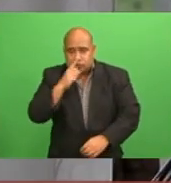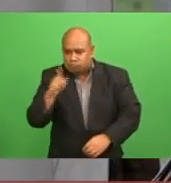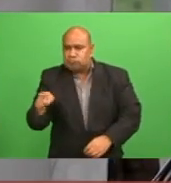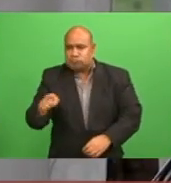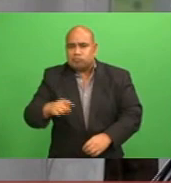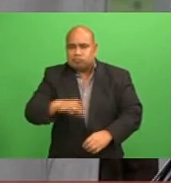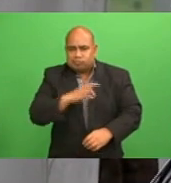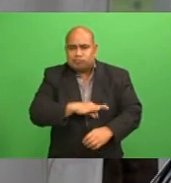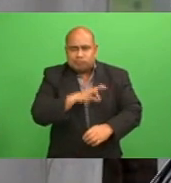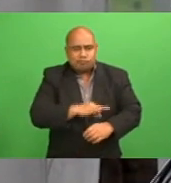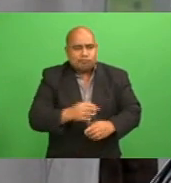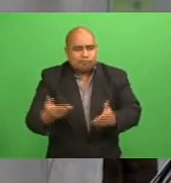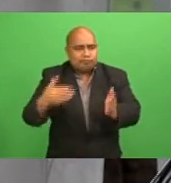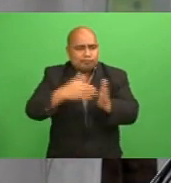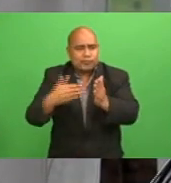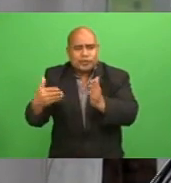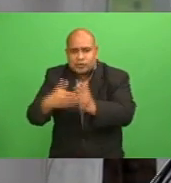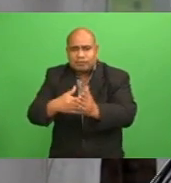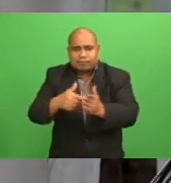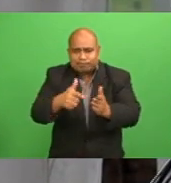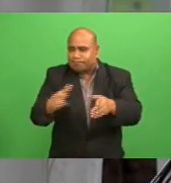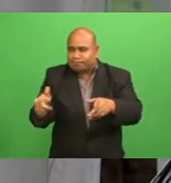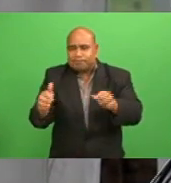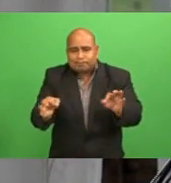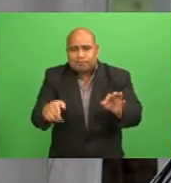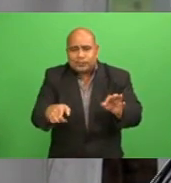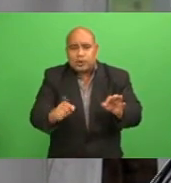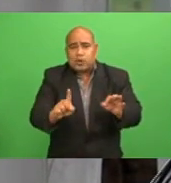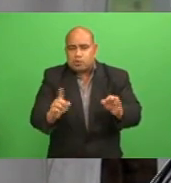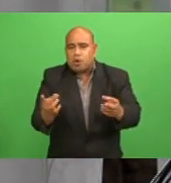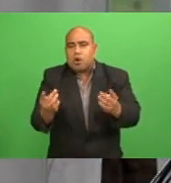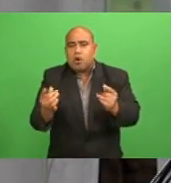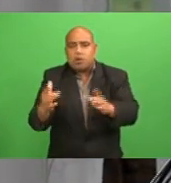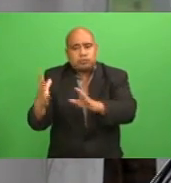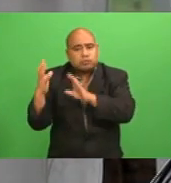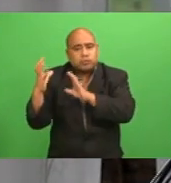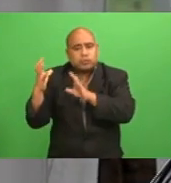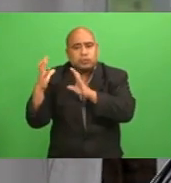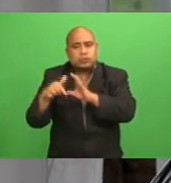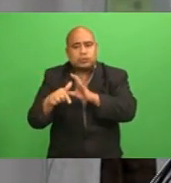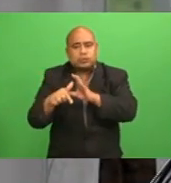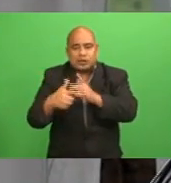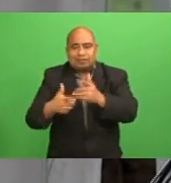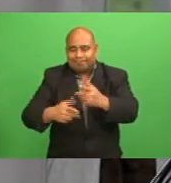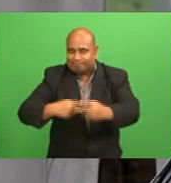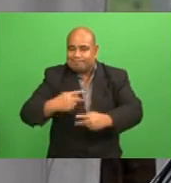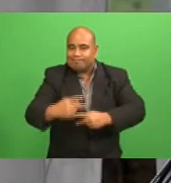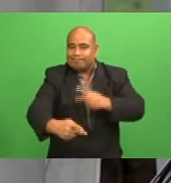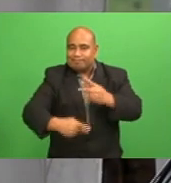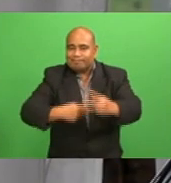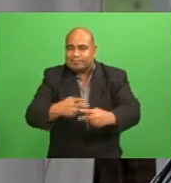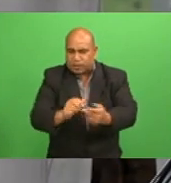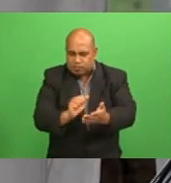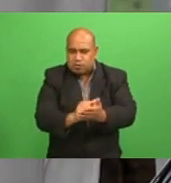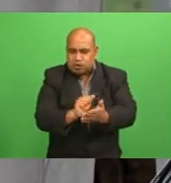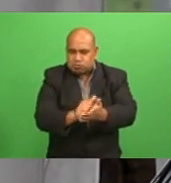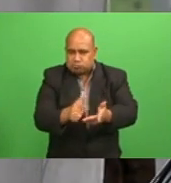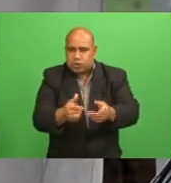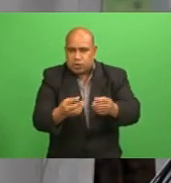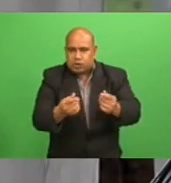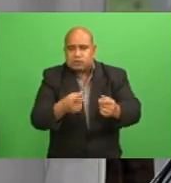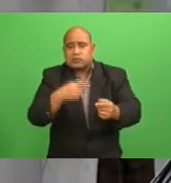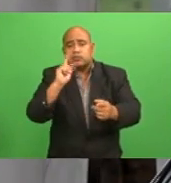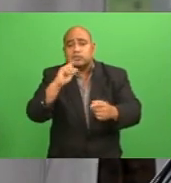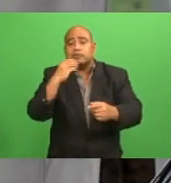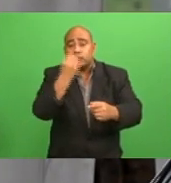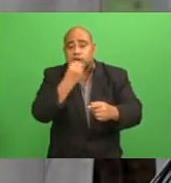of healthy fats like coconut oil rather than highly processed oil and other foods. But I want Fiji Coconut Millers